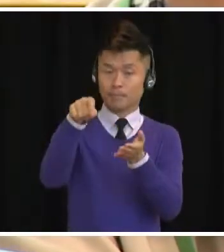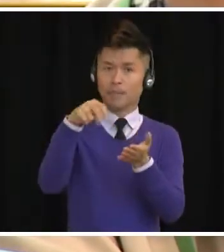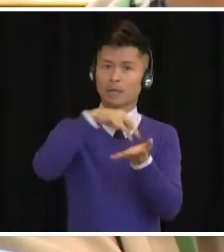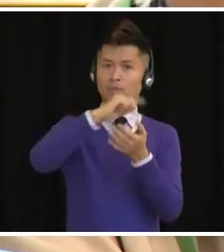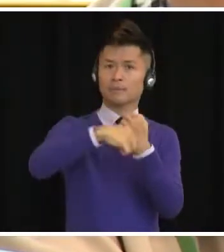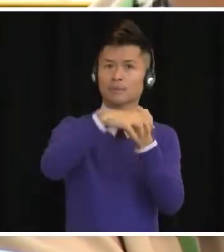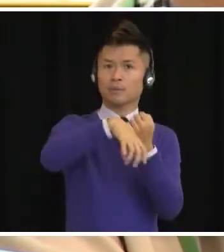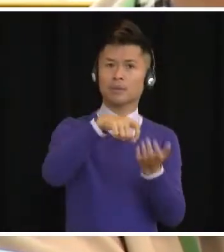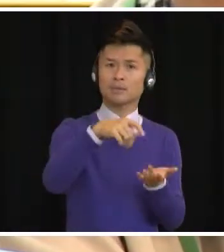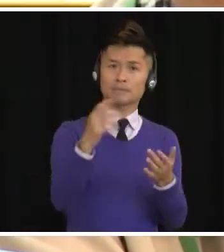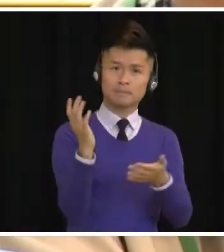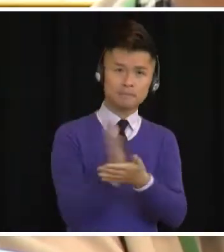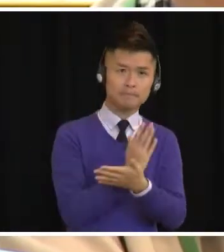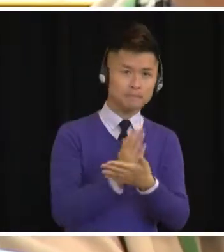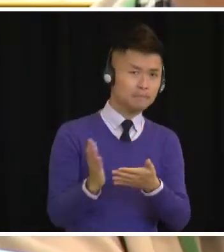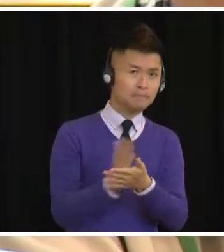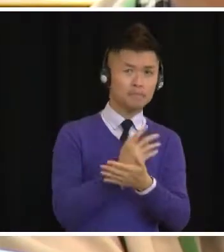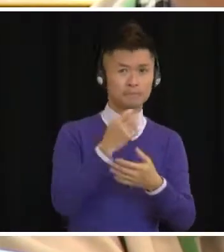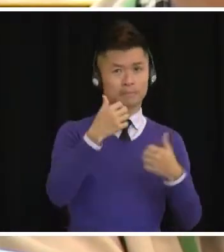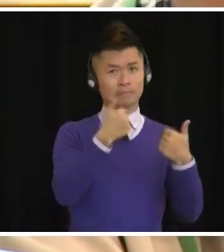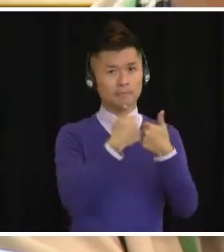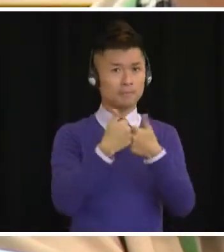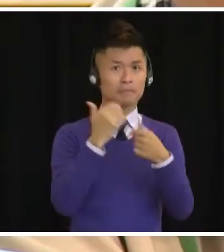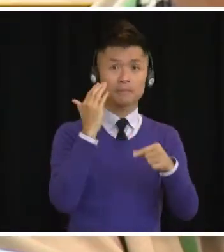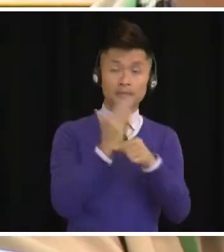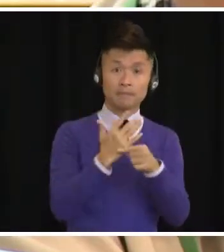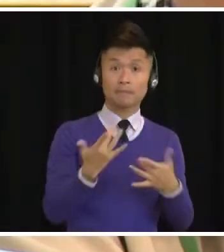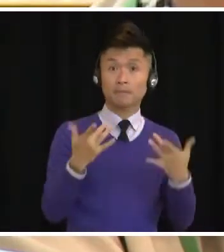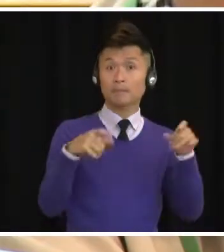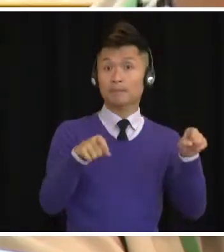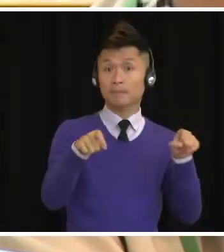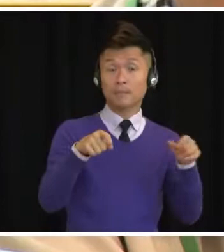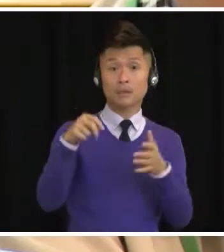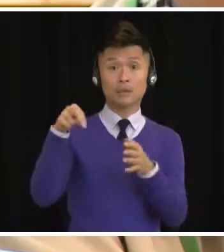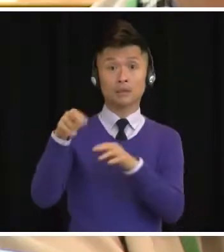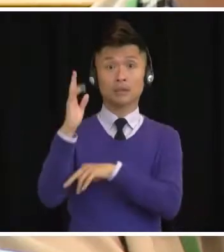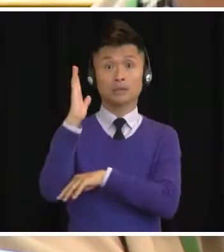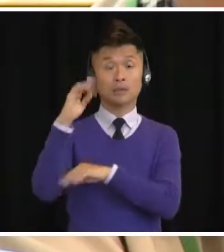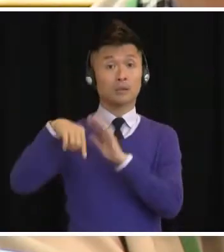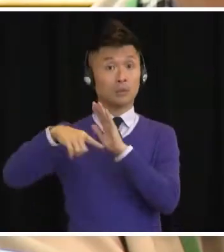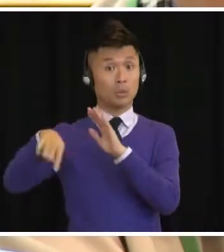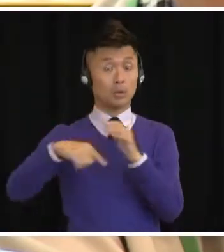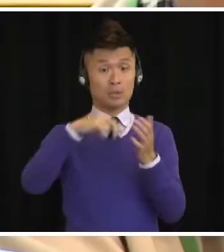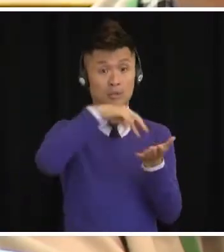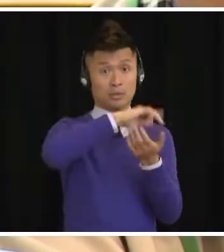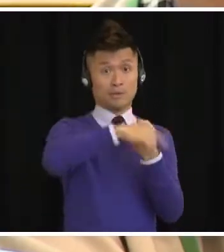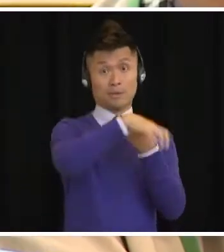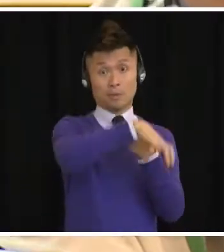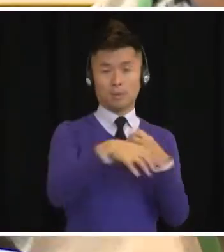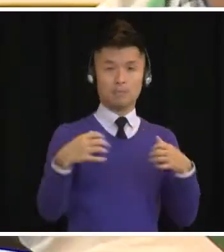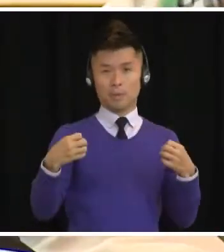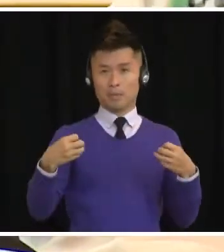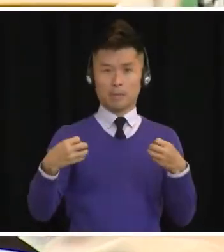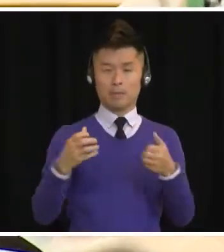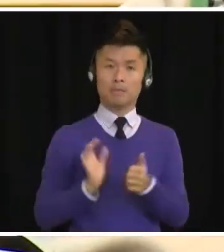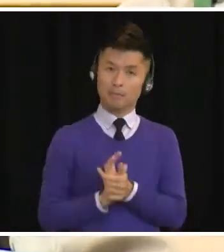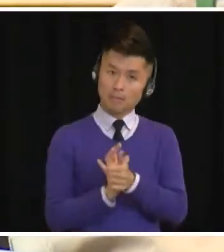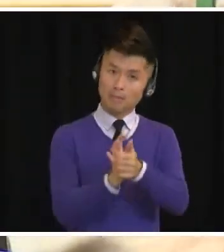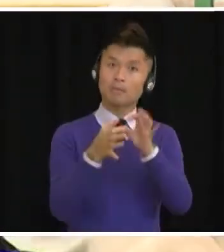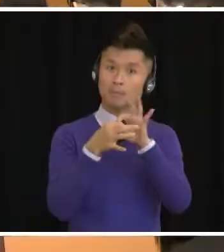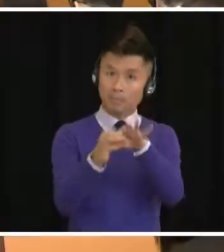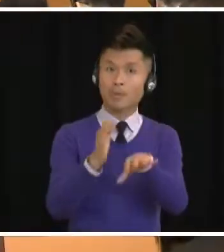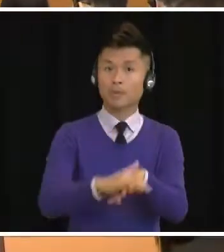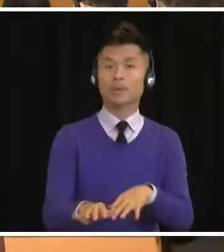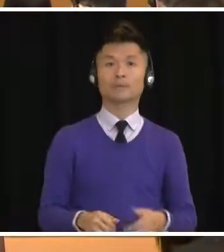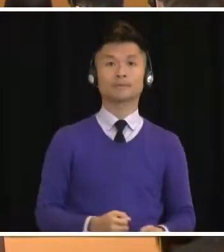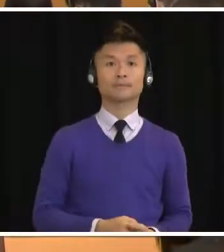18. And this proposal or this bill is still being reviewed by the Legislative Yuan, and the administrative and the executive